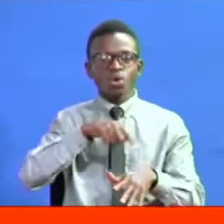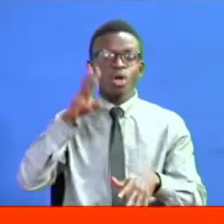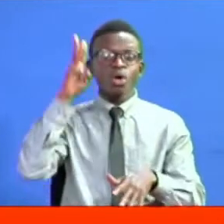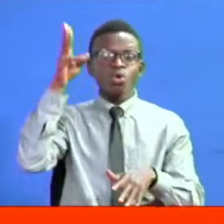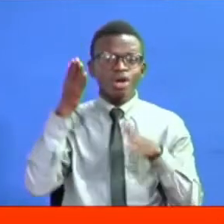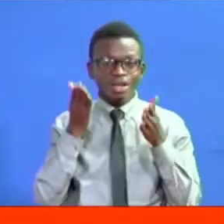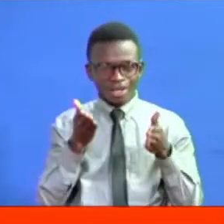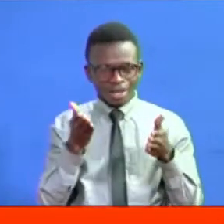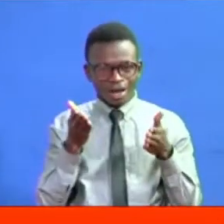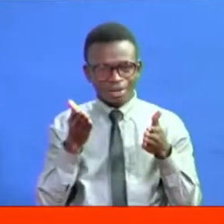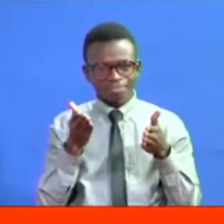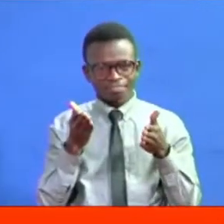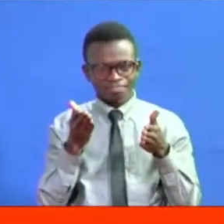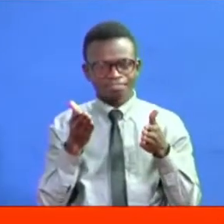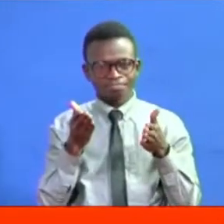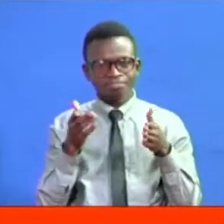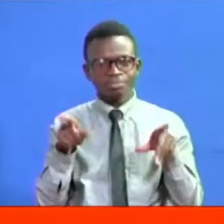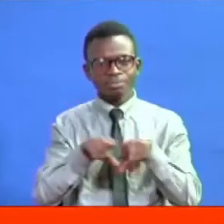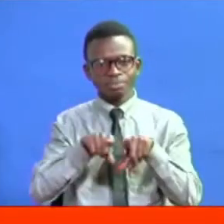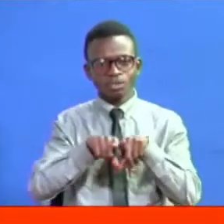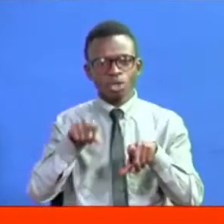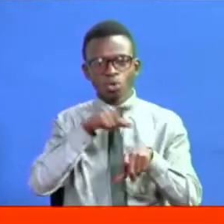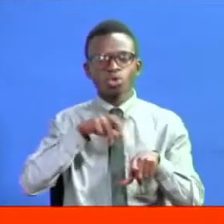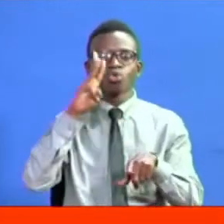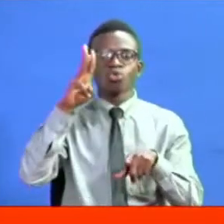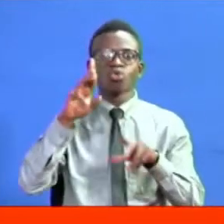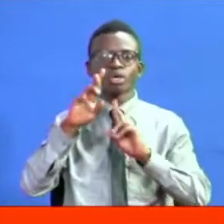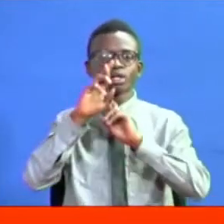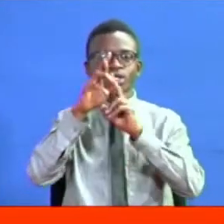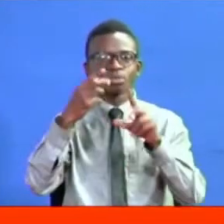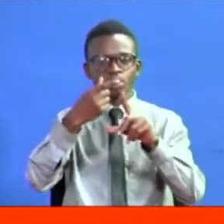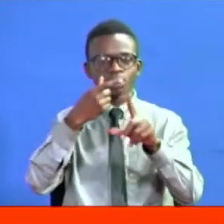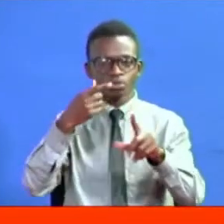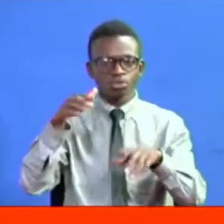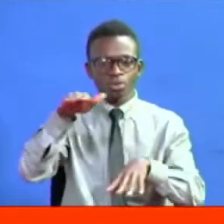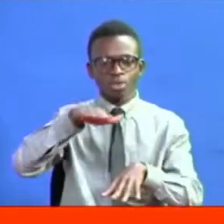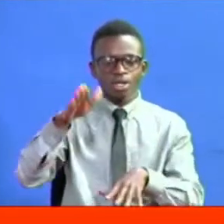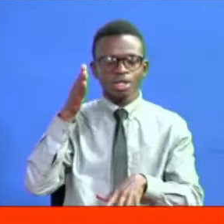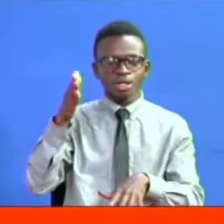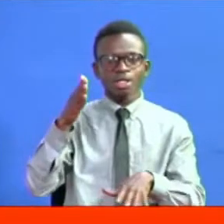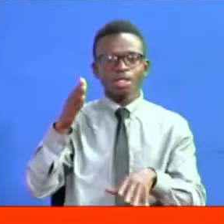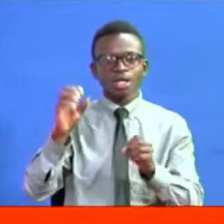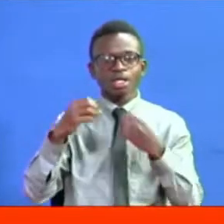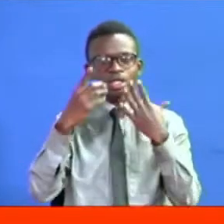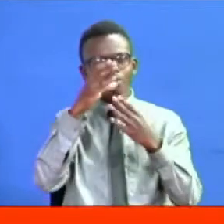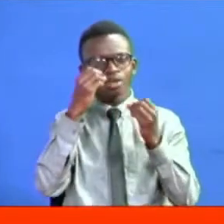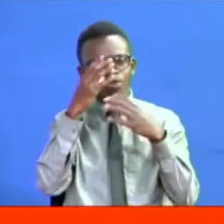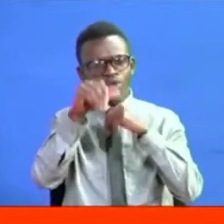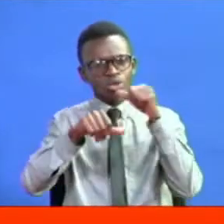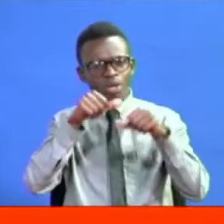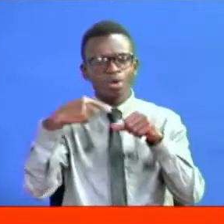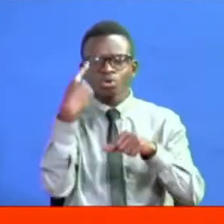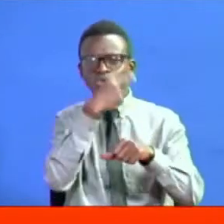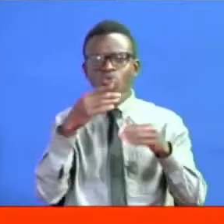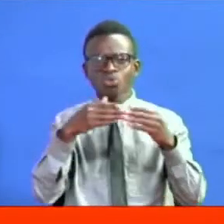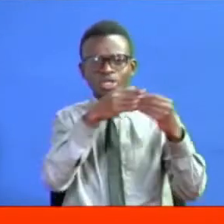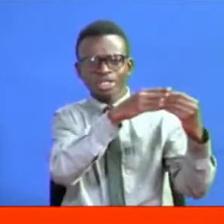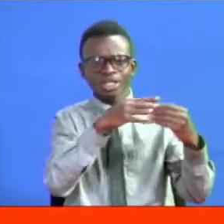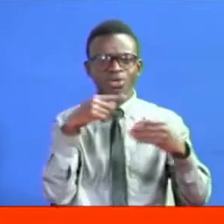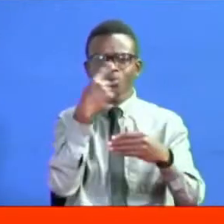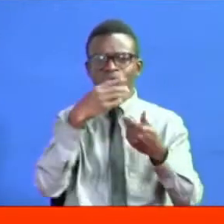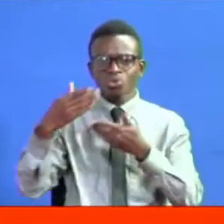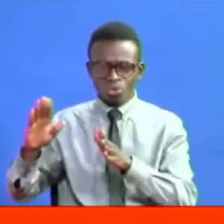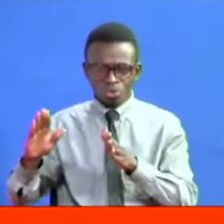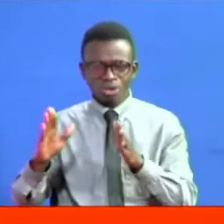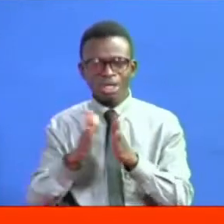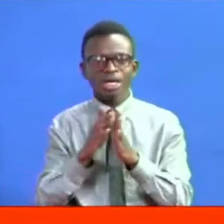here, and we'll also be reporting live from the ground, bringing you up to speed with who's progressing, who's in the lead, and we